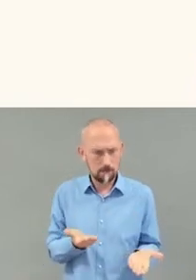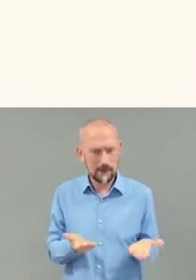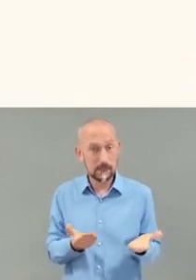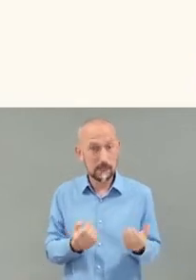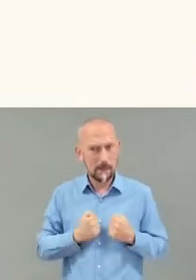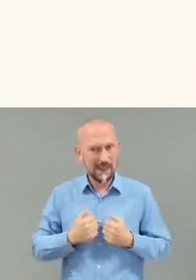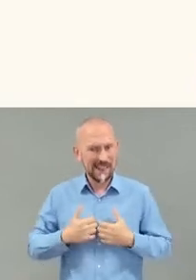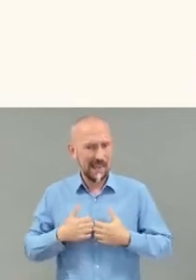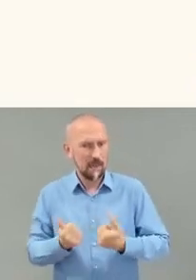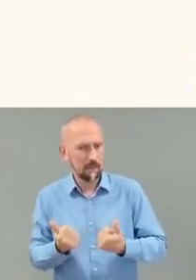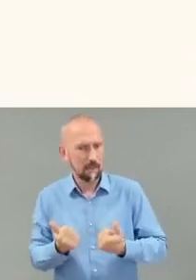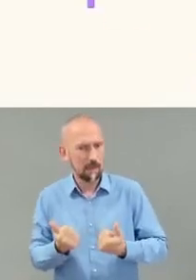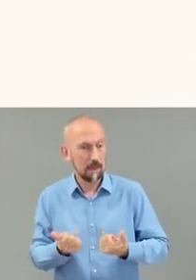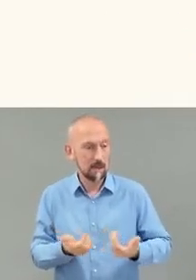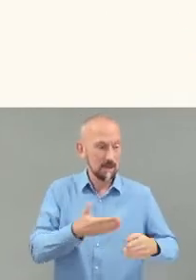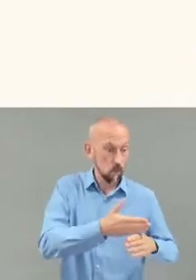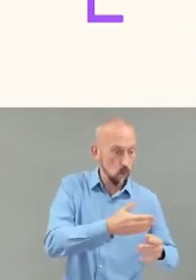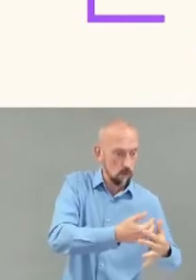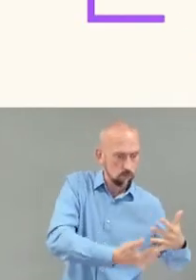alongside all of that.